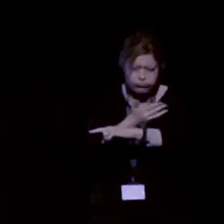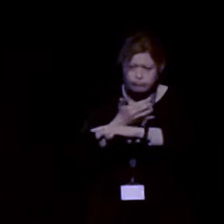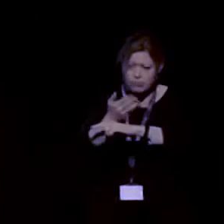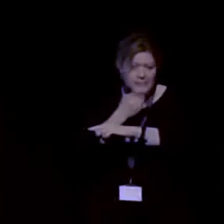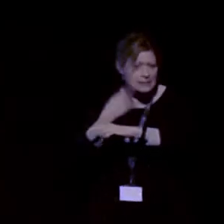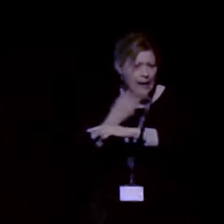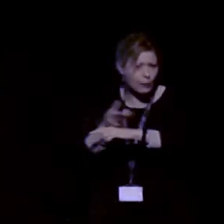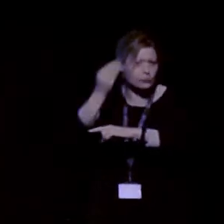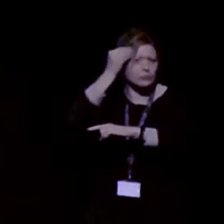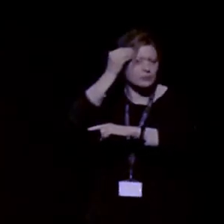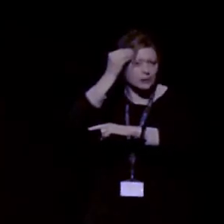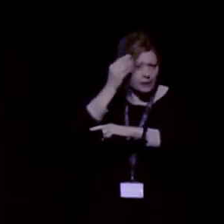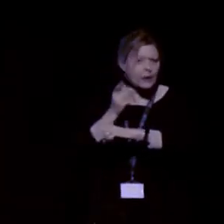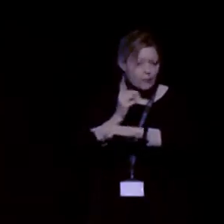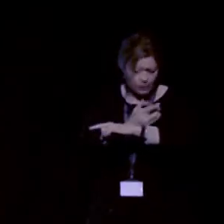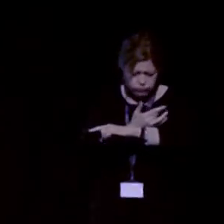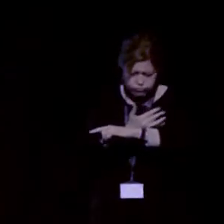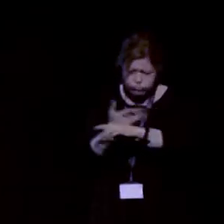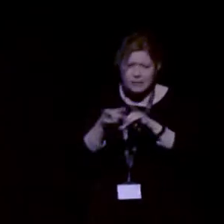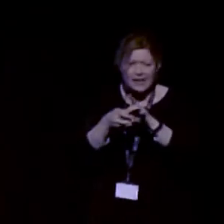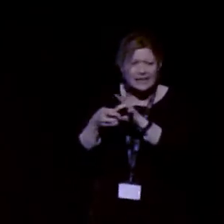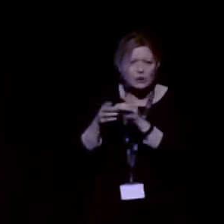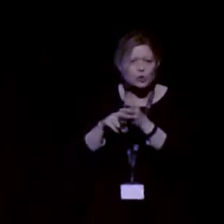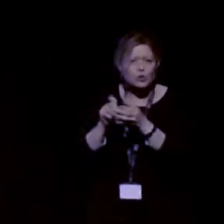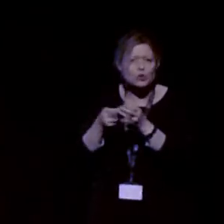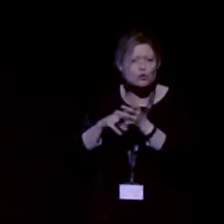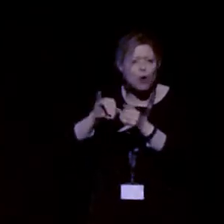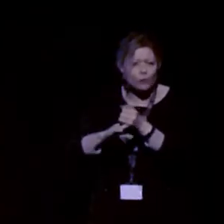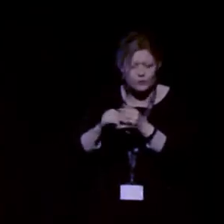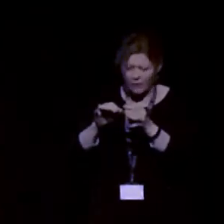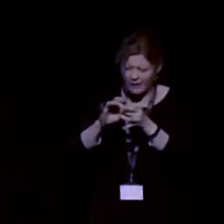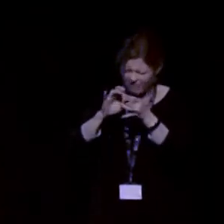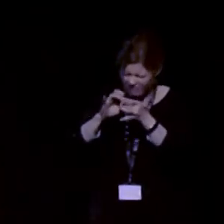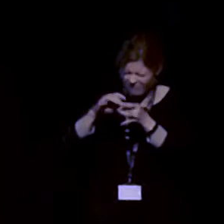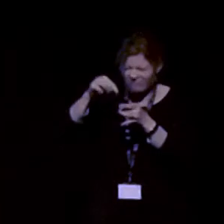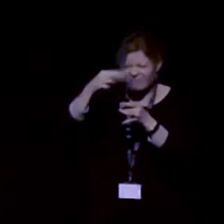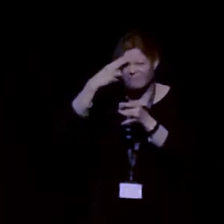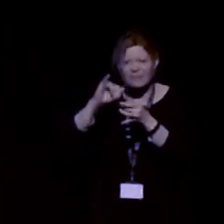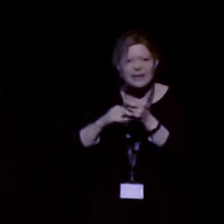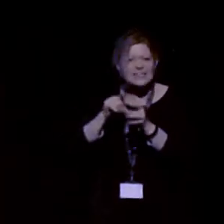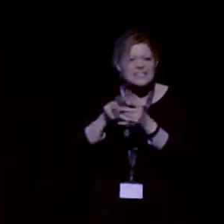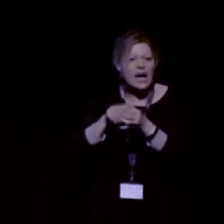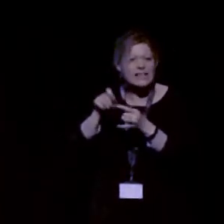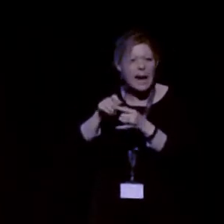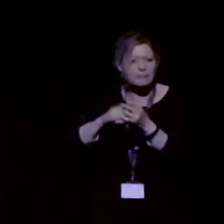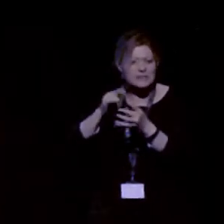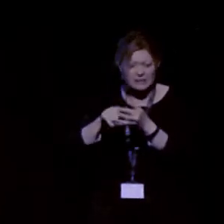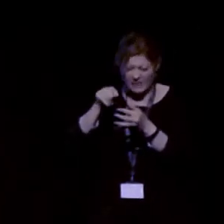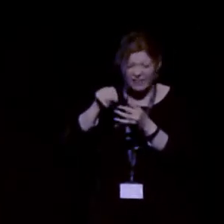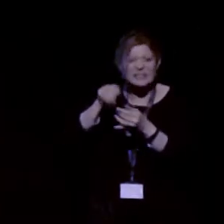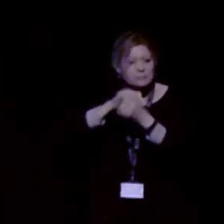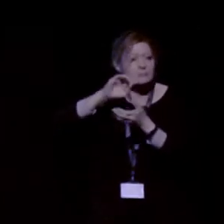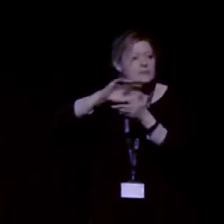are connected to the neurons by structures called synapses, and those synapses can be damaged,